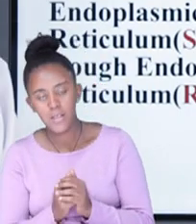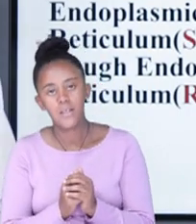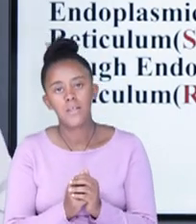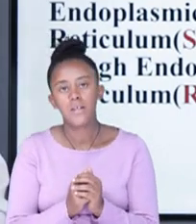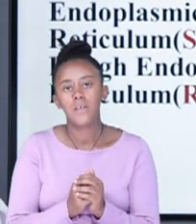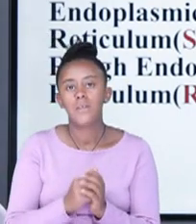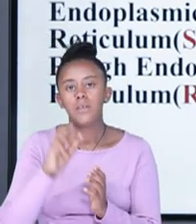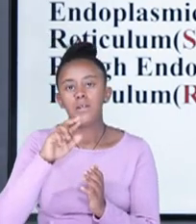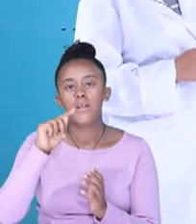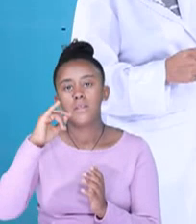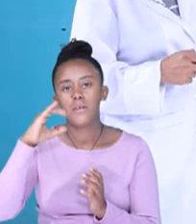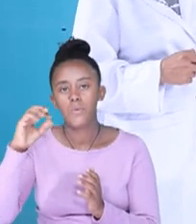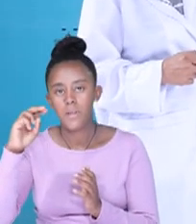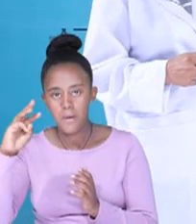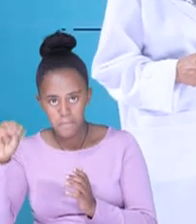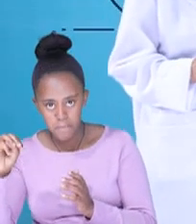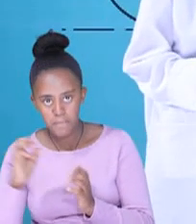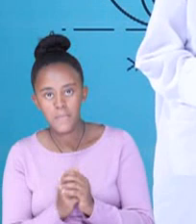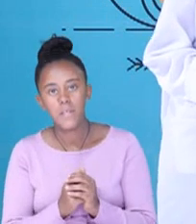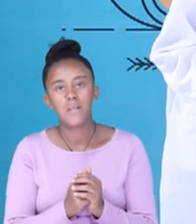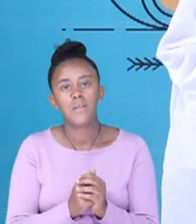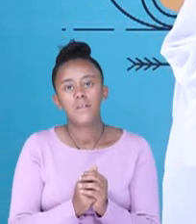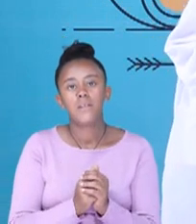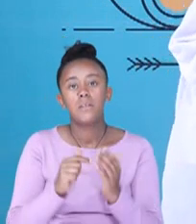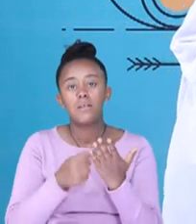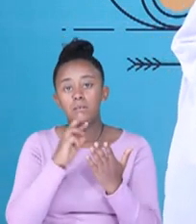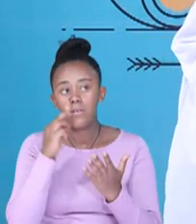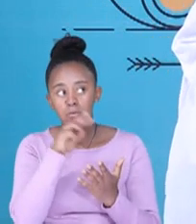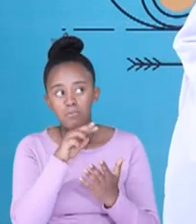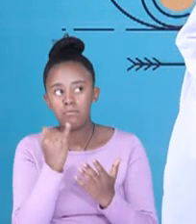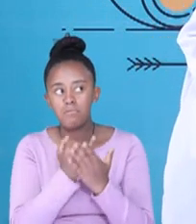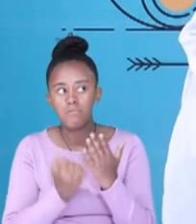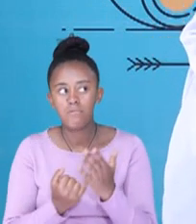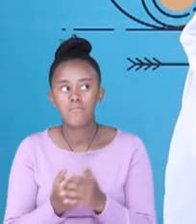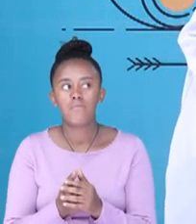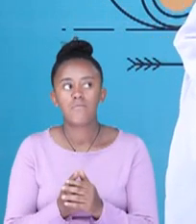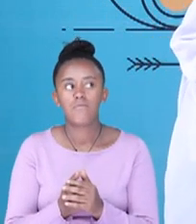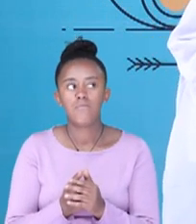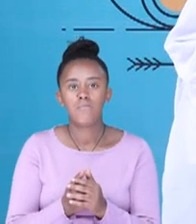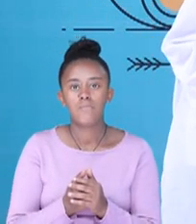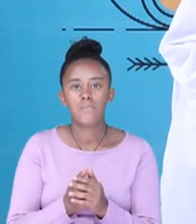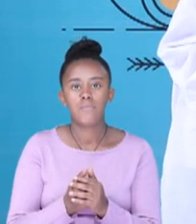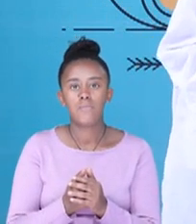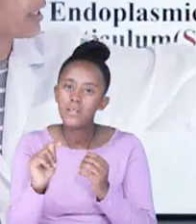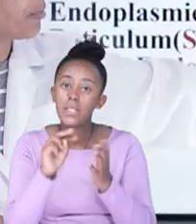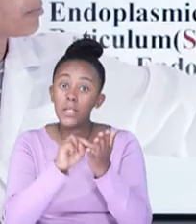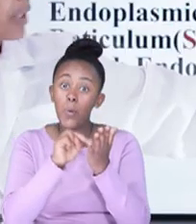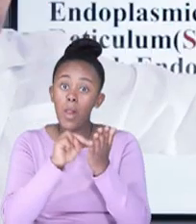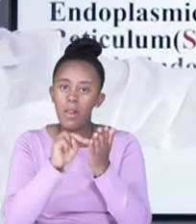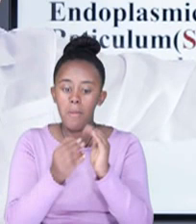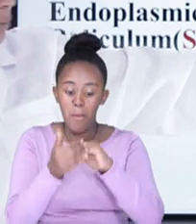Endoplasmic Reticulum. Endoplasmic Reticulum, as you see on the diagram, they are extensions of